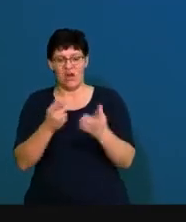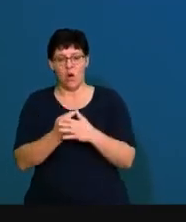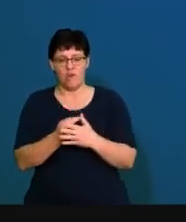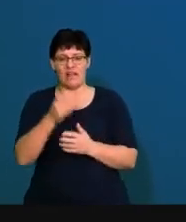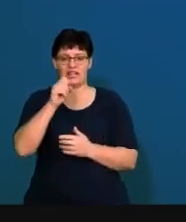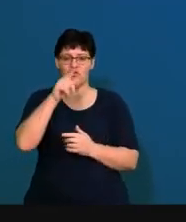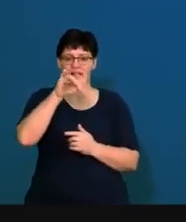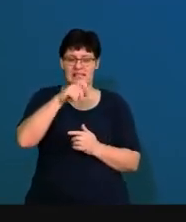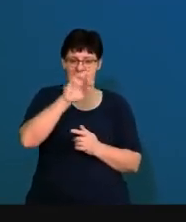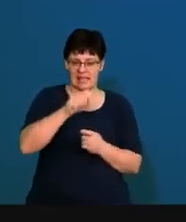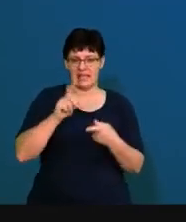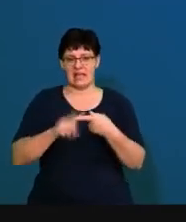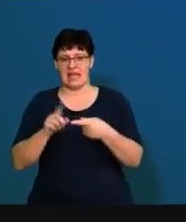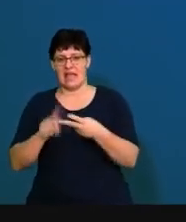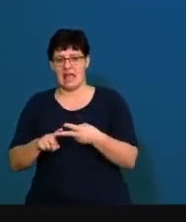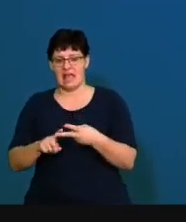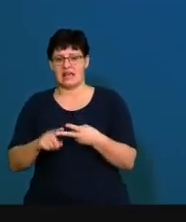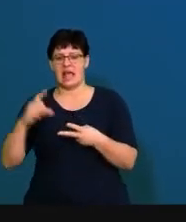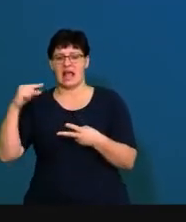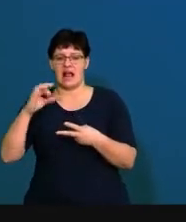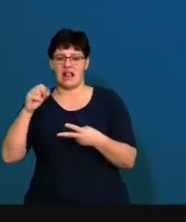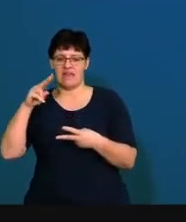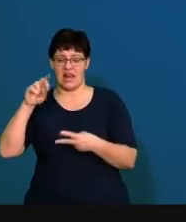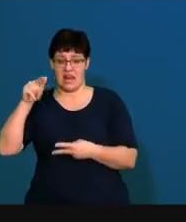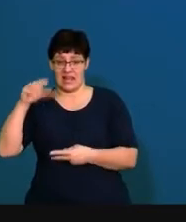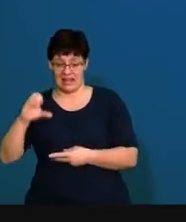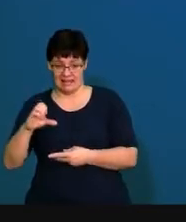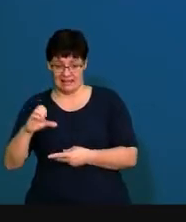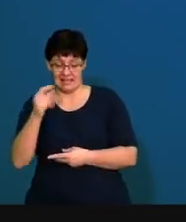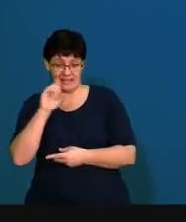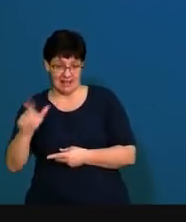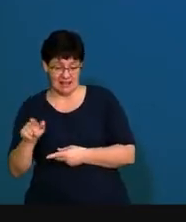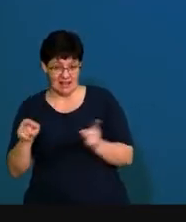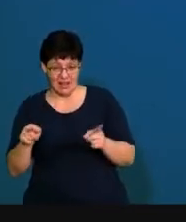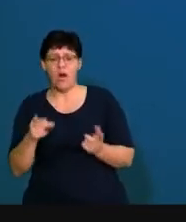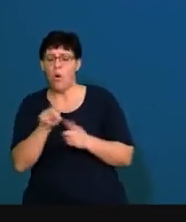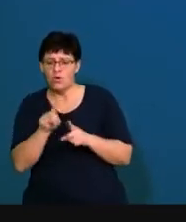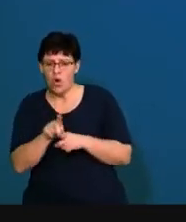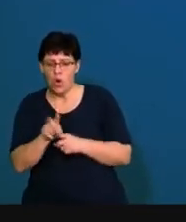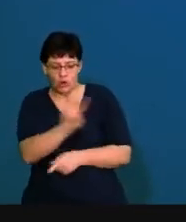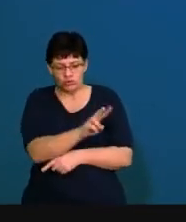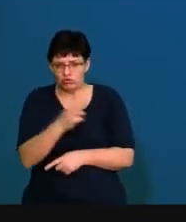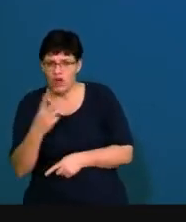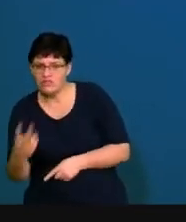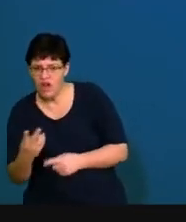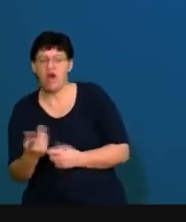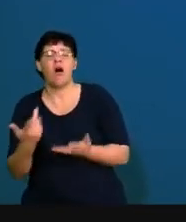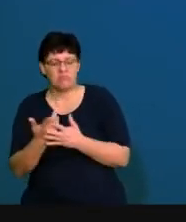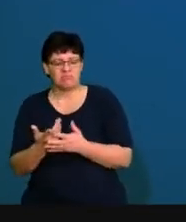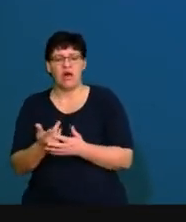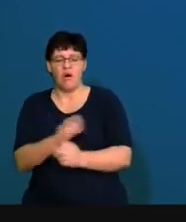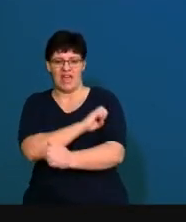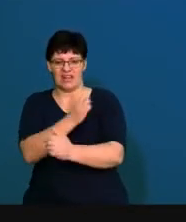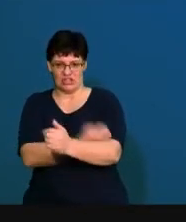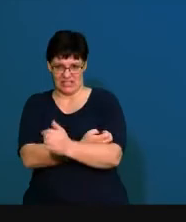between electrolytic and galvanic cells, right? So it also speaks to the energy transfer or energy